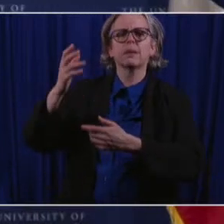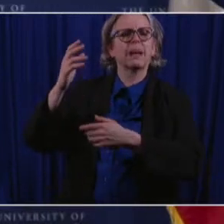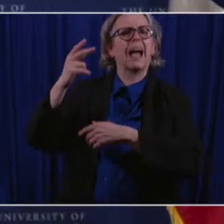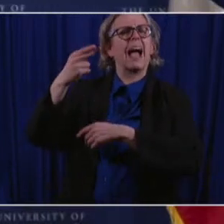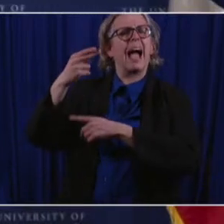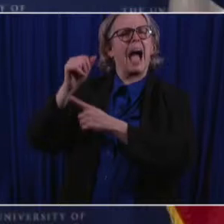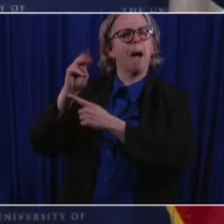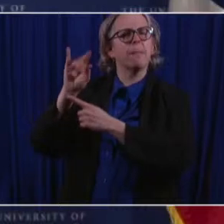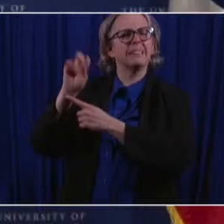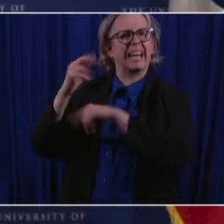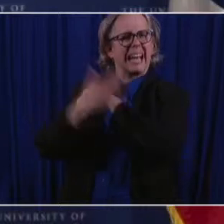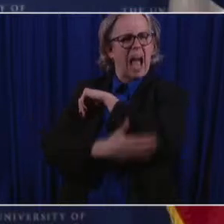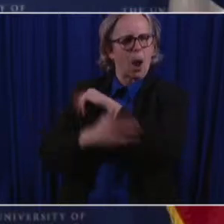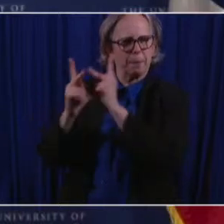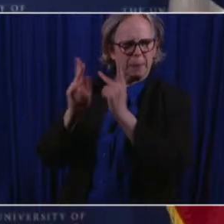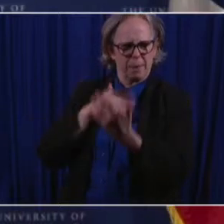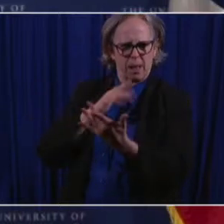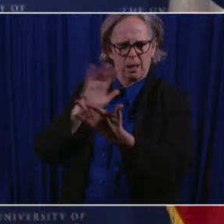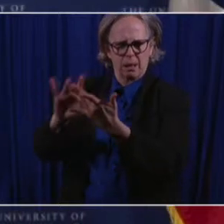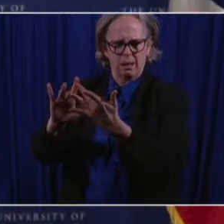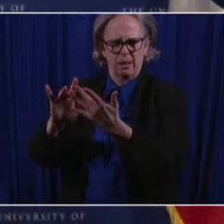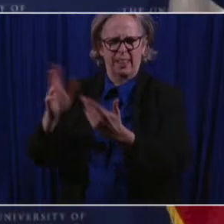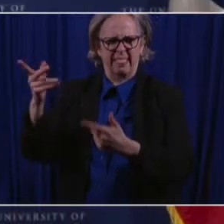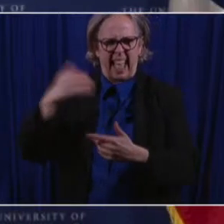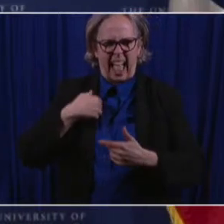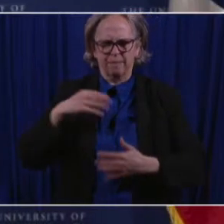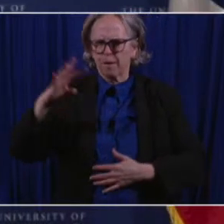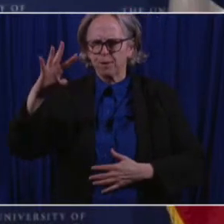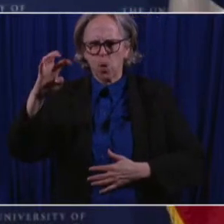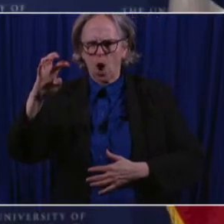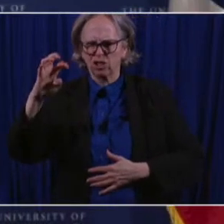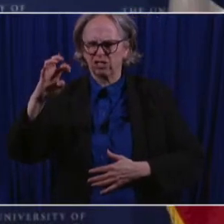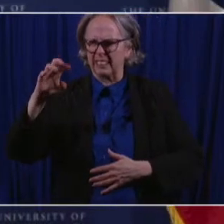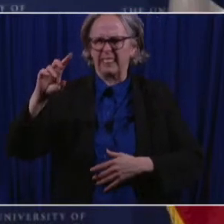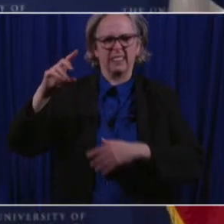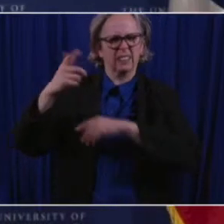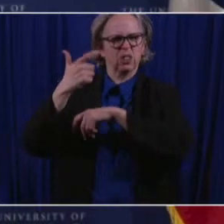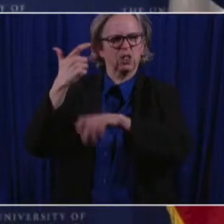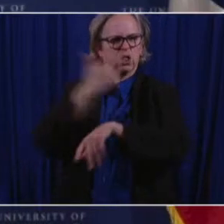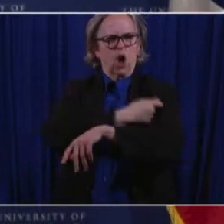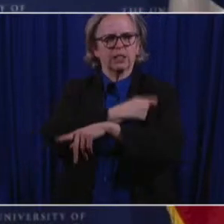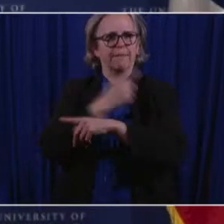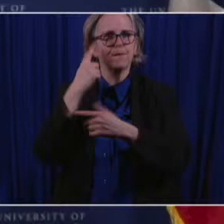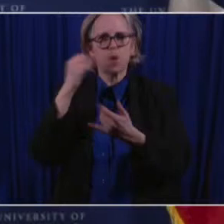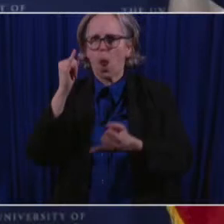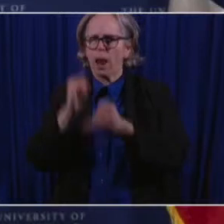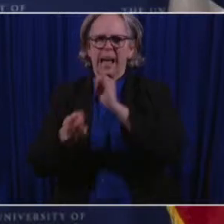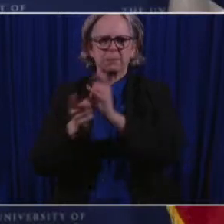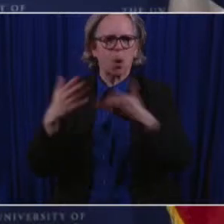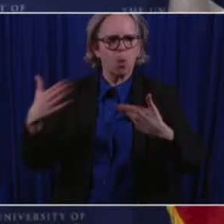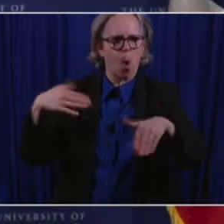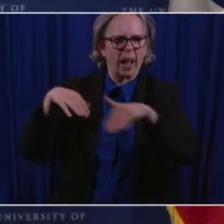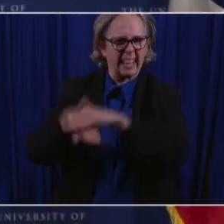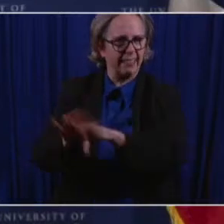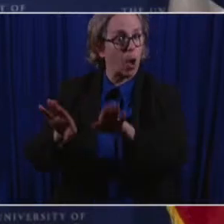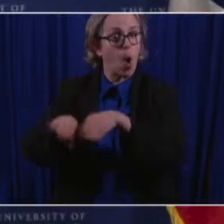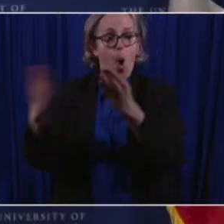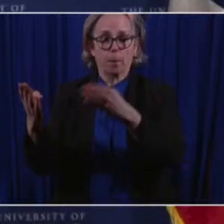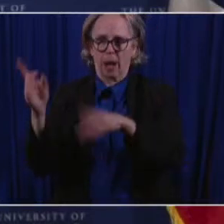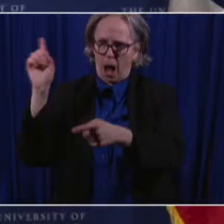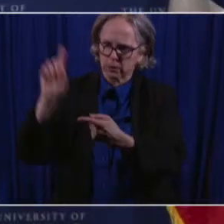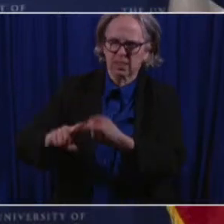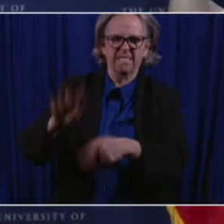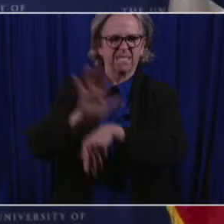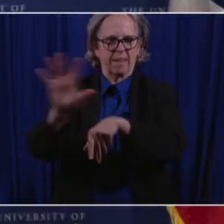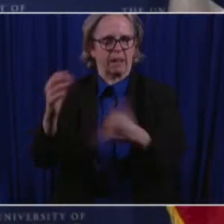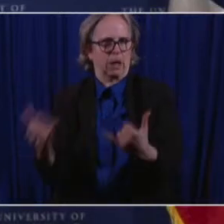for anyone who wants to come in. The clinic is open today until 5 p.m. The Regional Mass Vaccination Clinic in Summit County